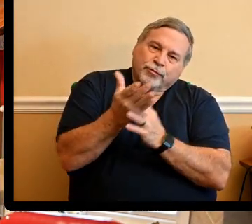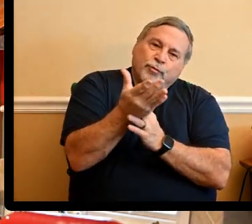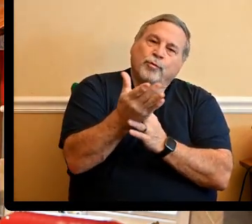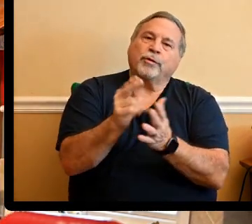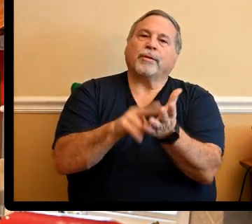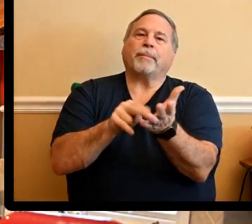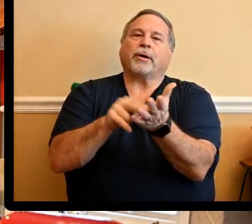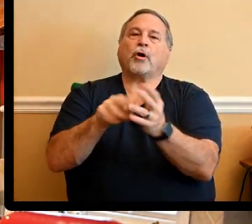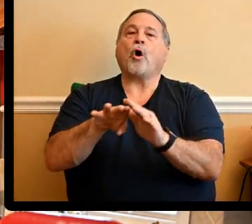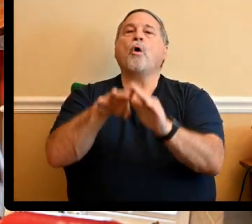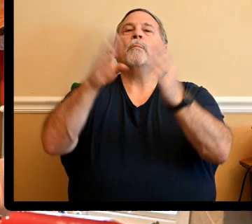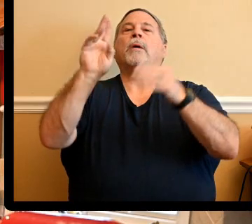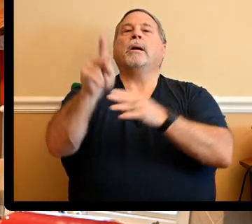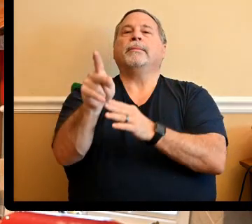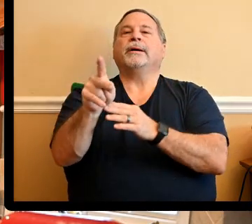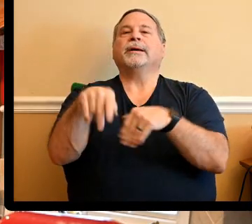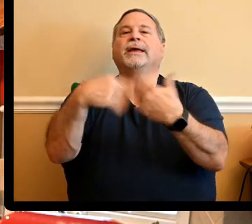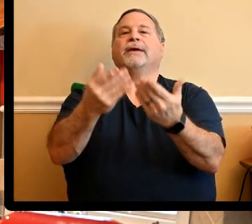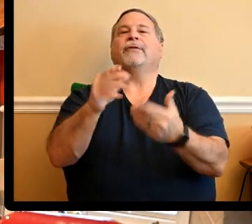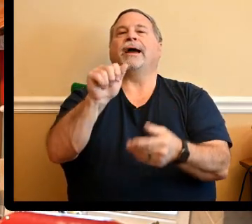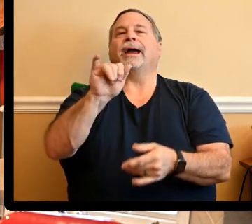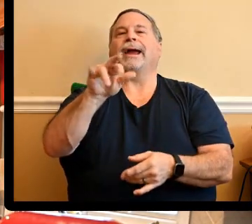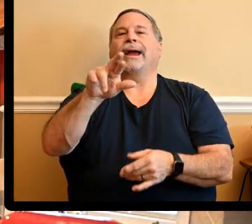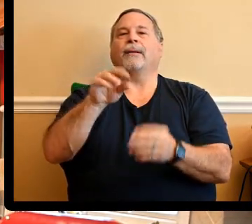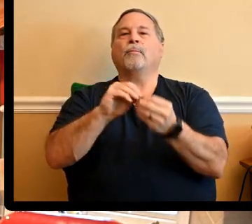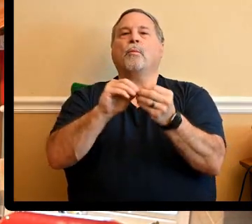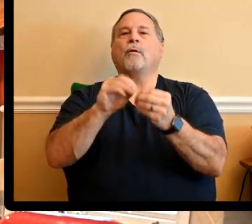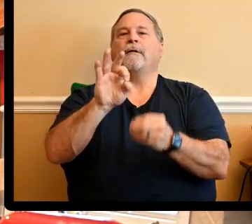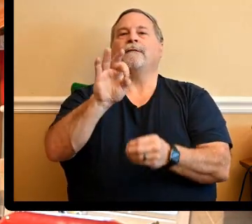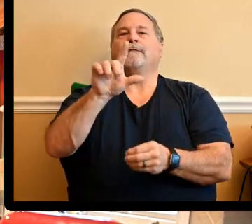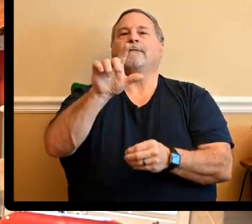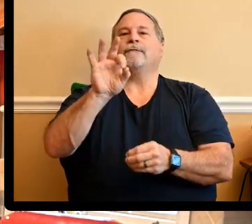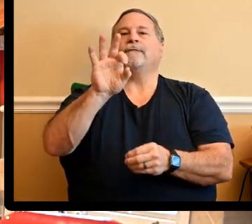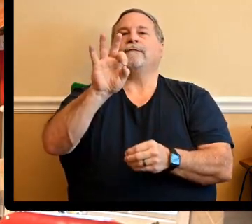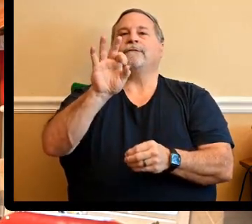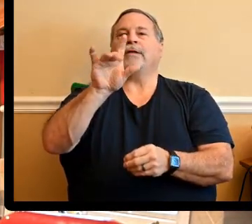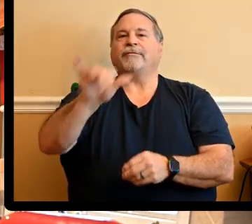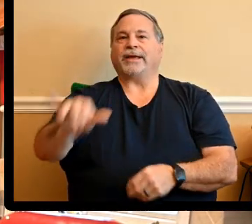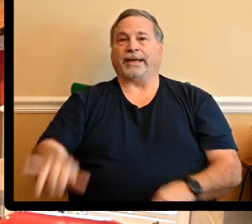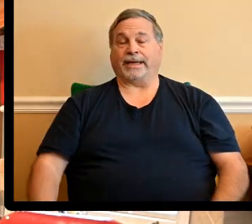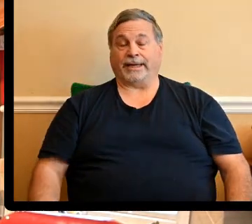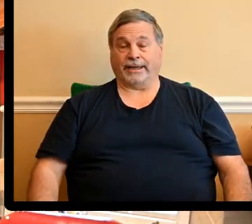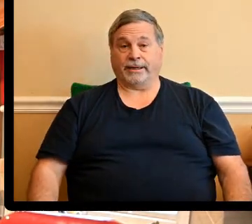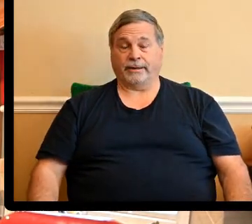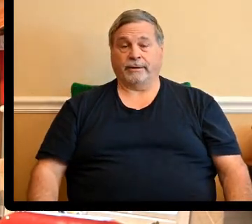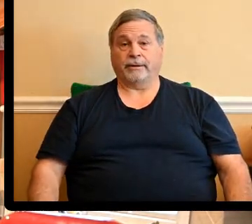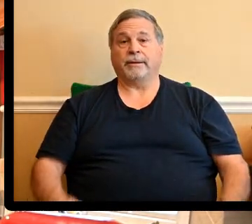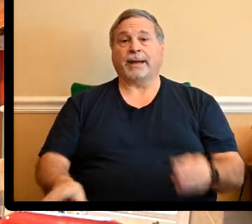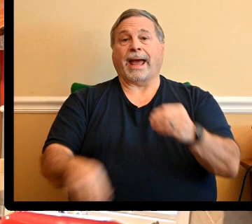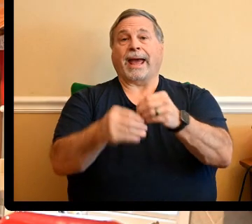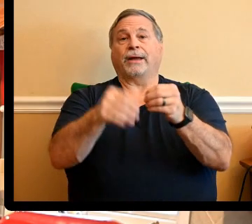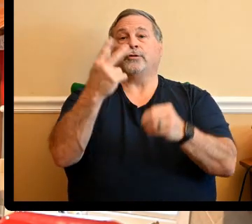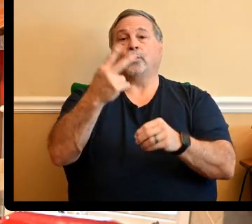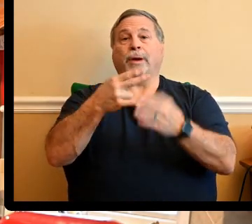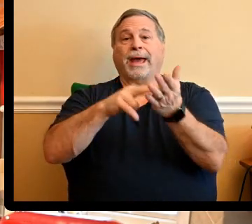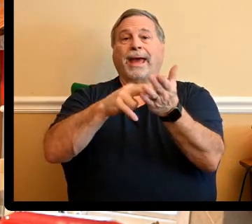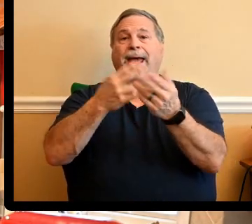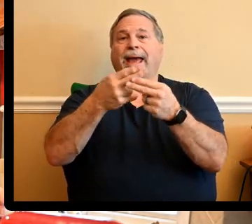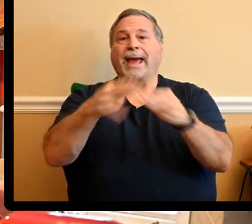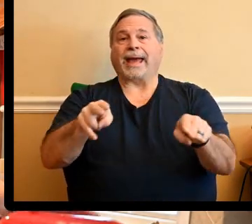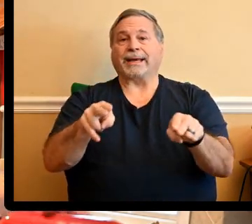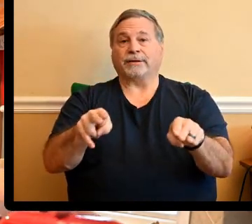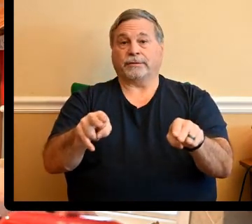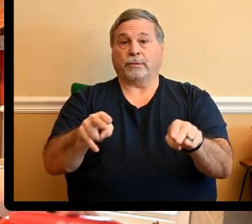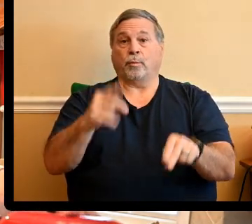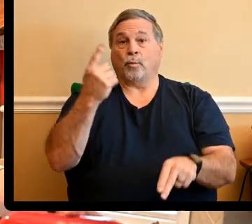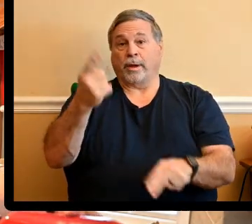the butter, open it up, give it some air into the butter, make it fluffier. Now the next thing we're going to do is we're going to add 2 eggs. Now we're going